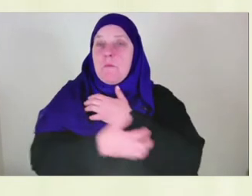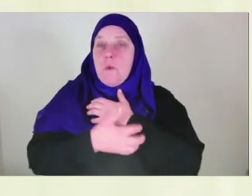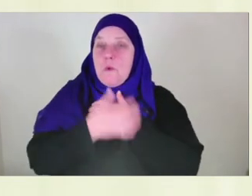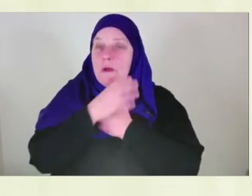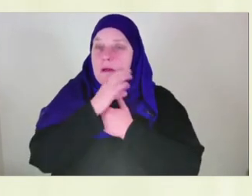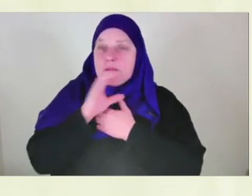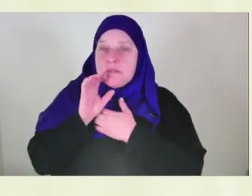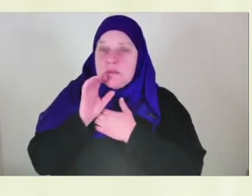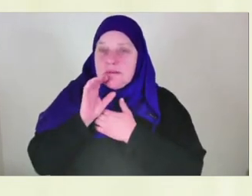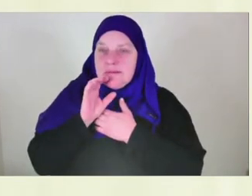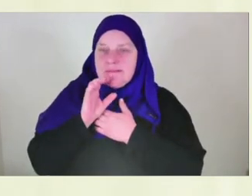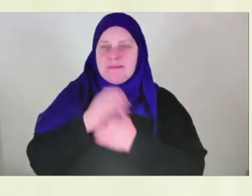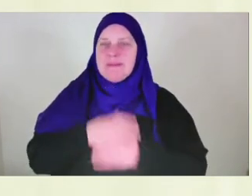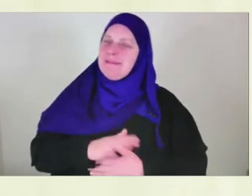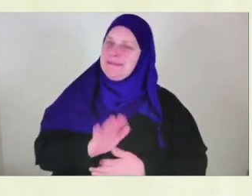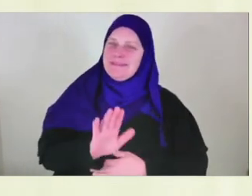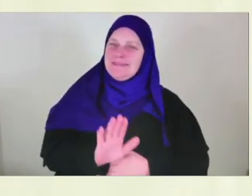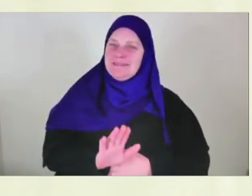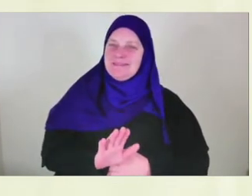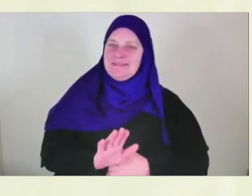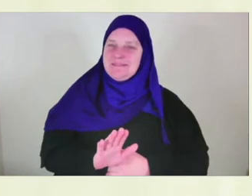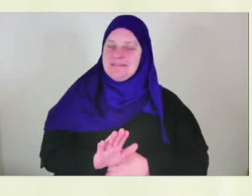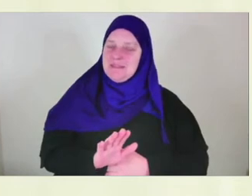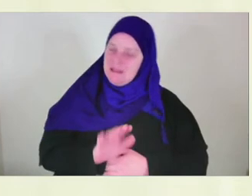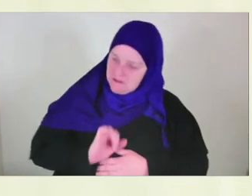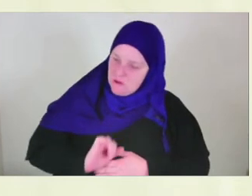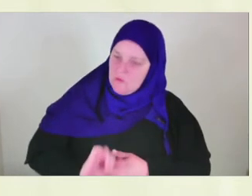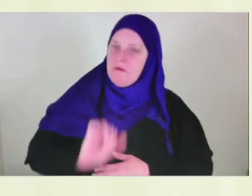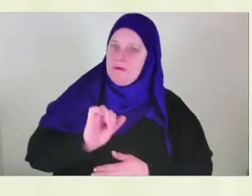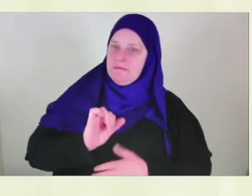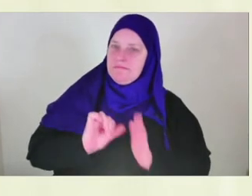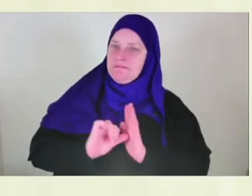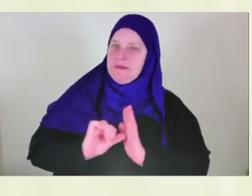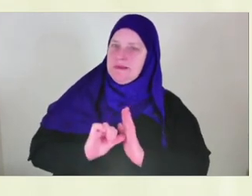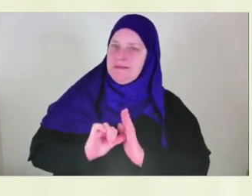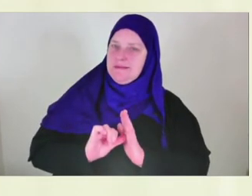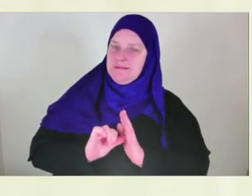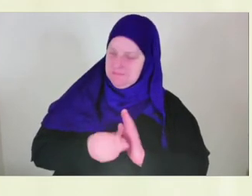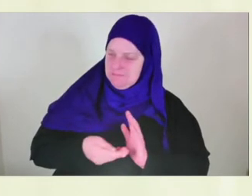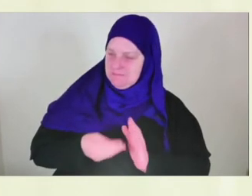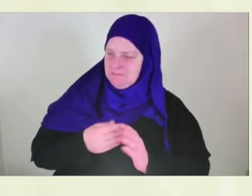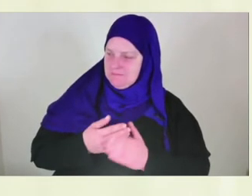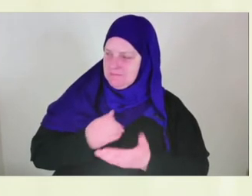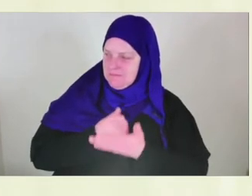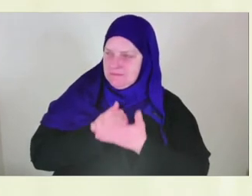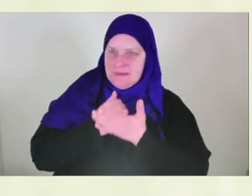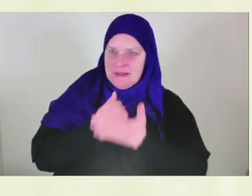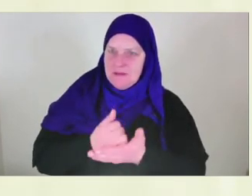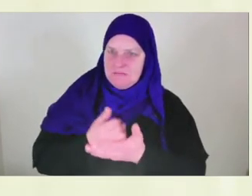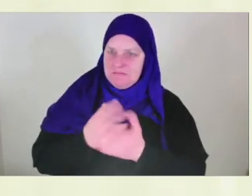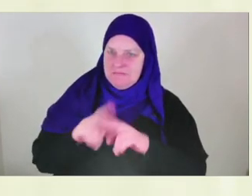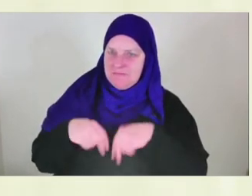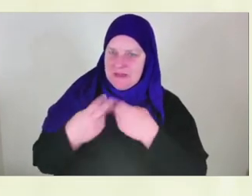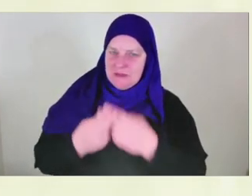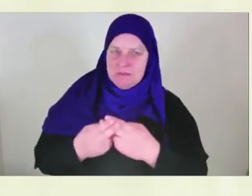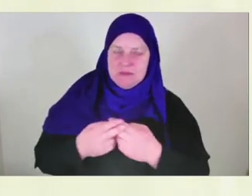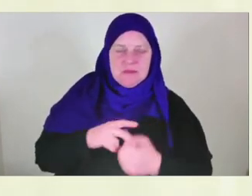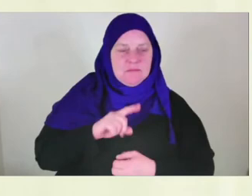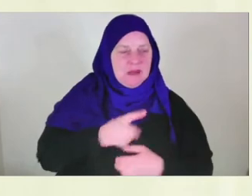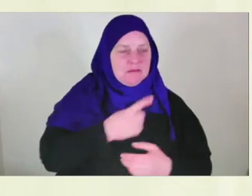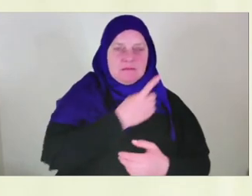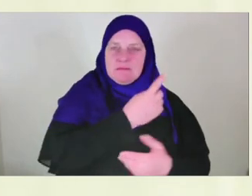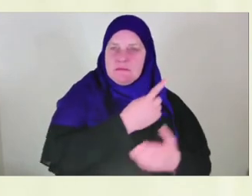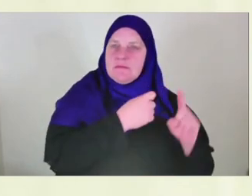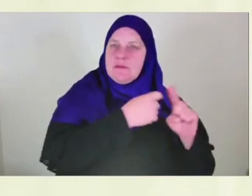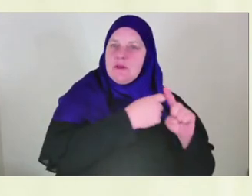for example, gives you and says that I do taqlid of fulan, you know, can you send this to the office